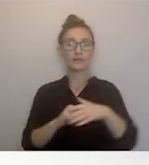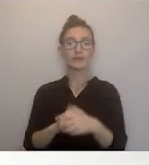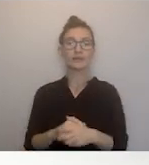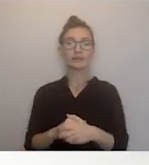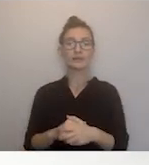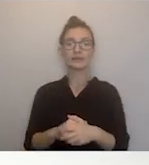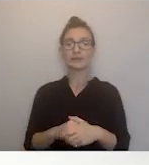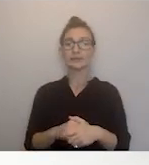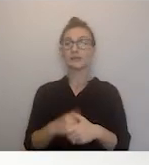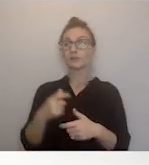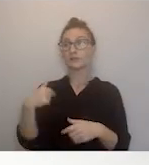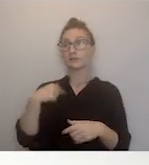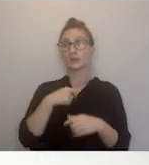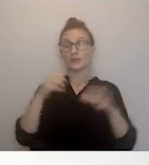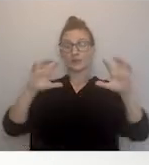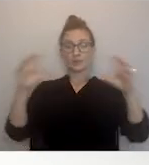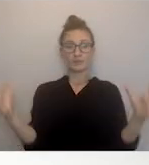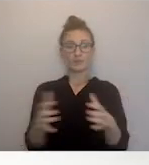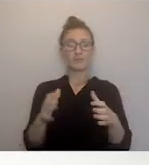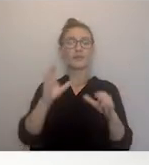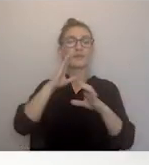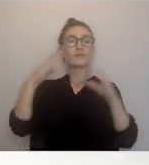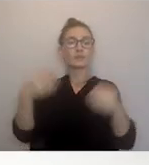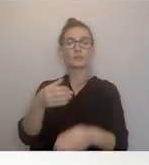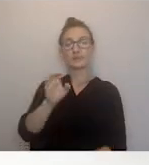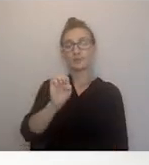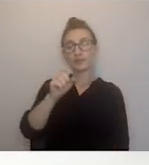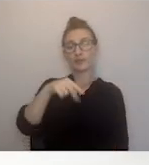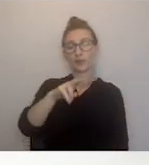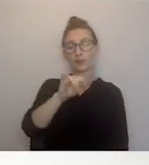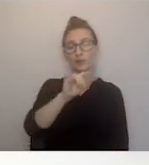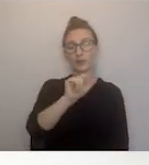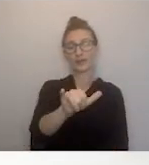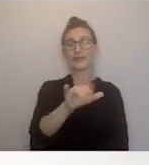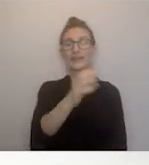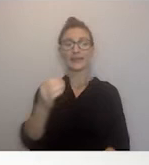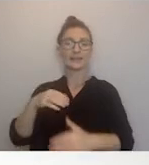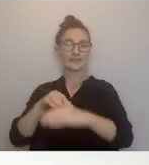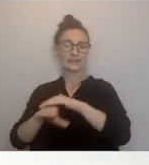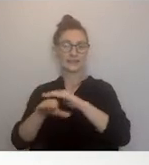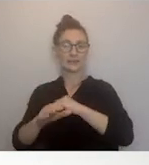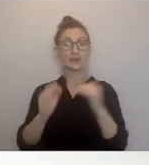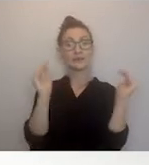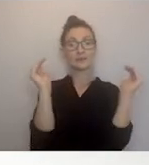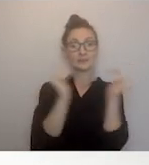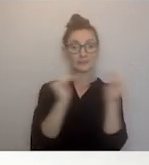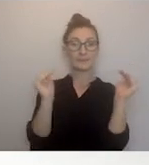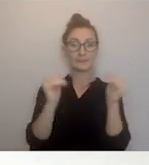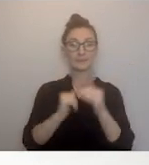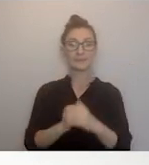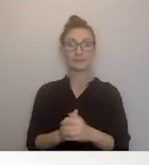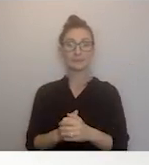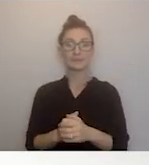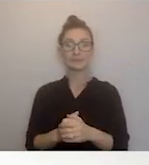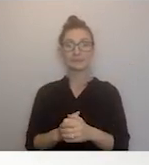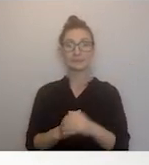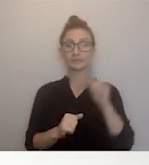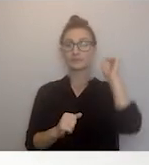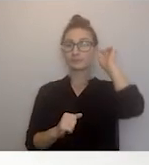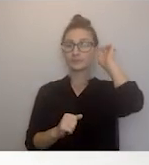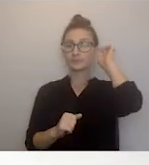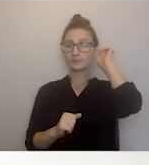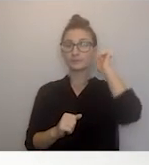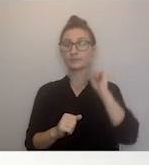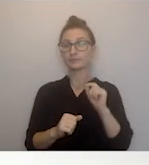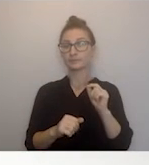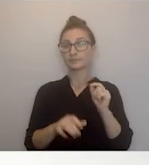at some point. And the idea is that we come together, and it's all about bringing equity and arts accessibility to our unique communities.